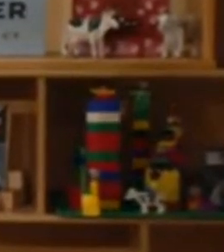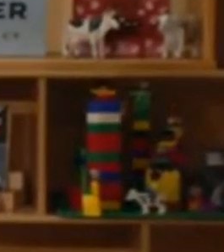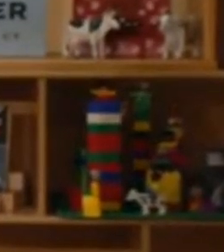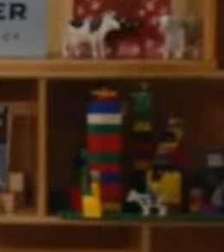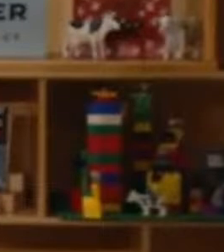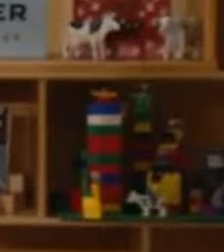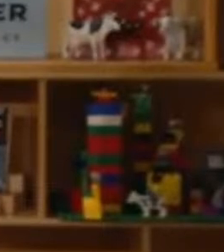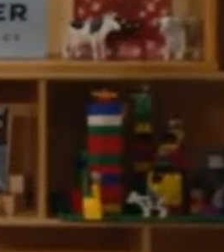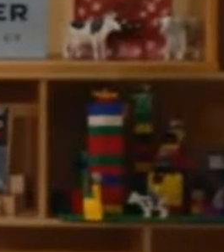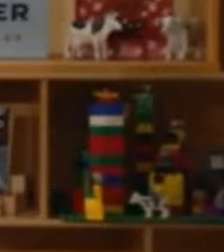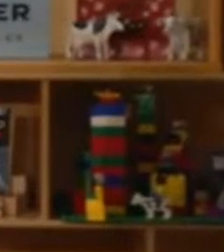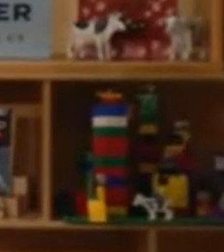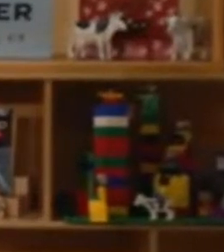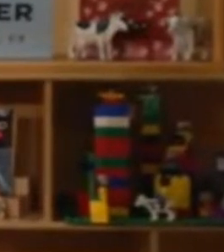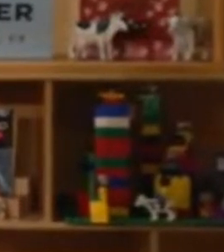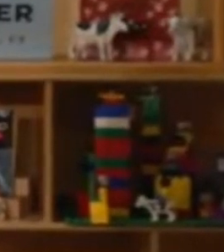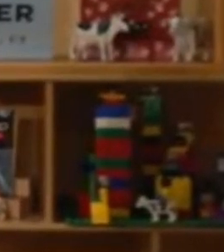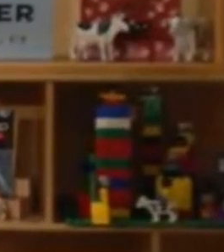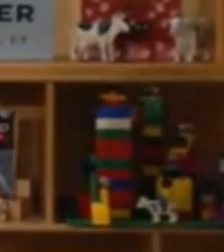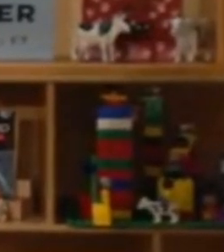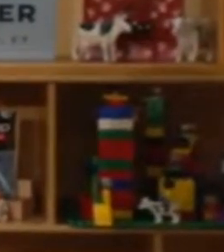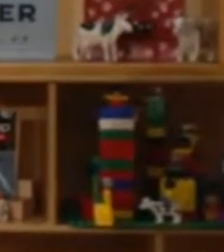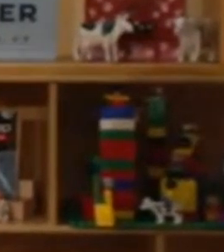I didn't fully appreciate it